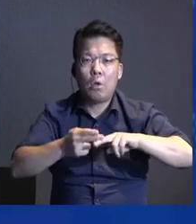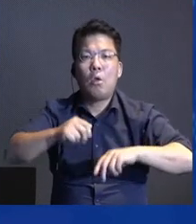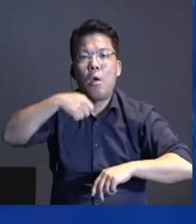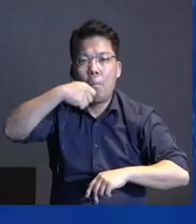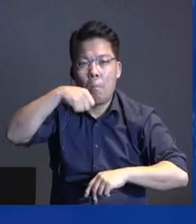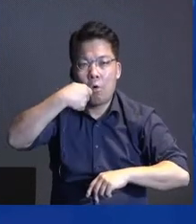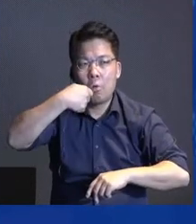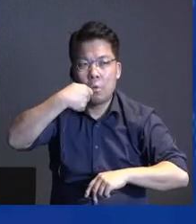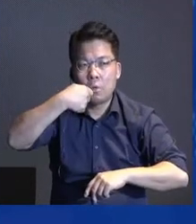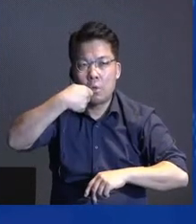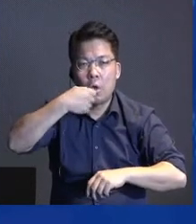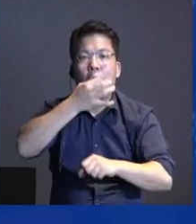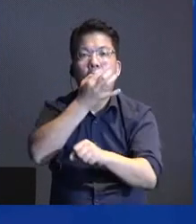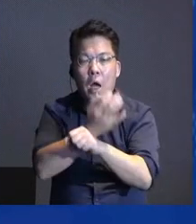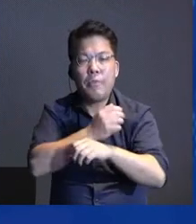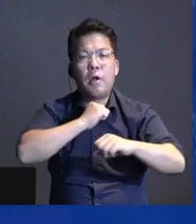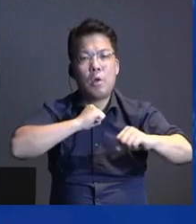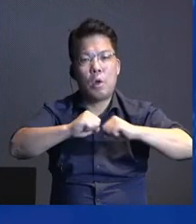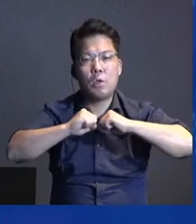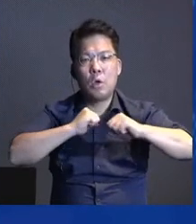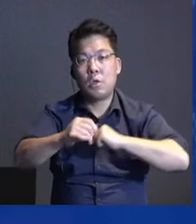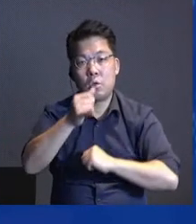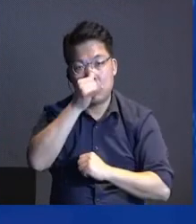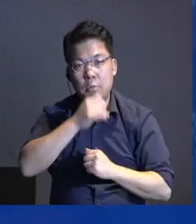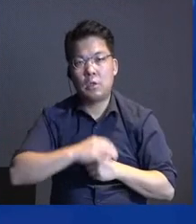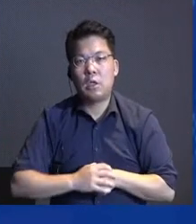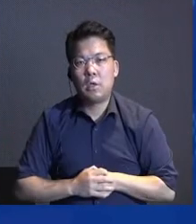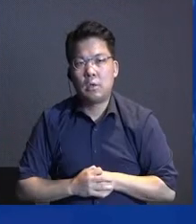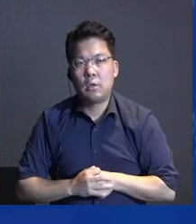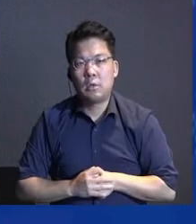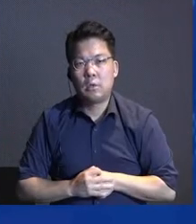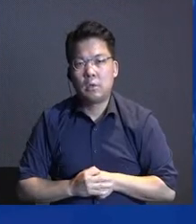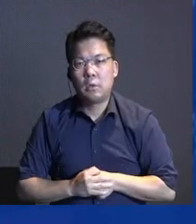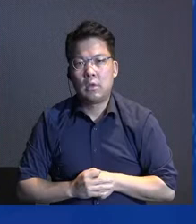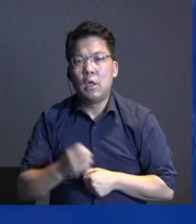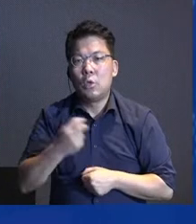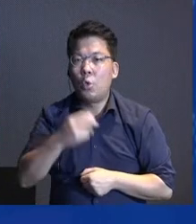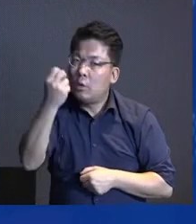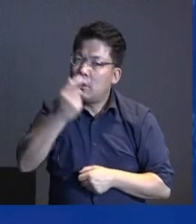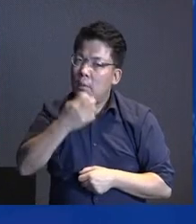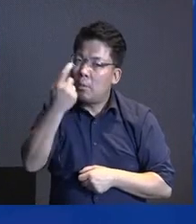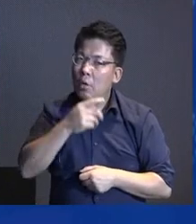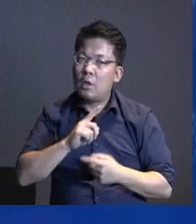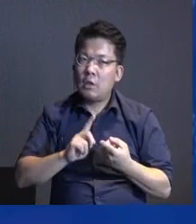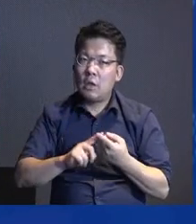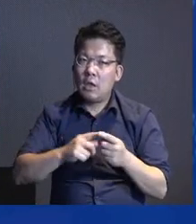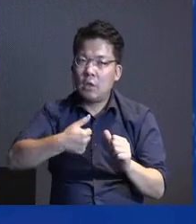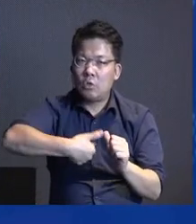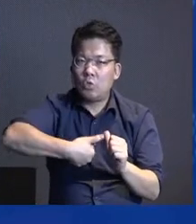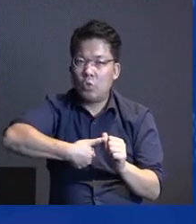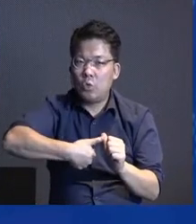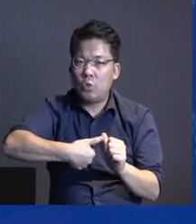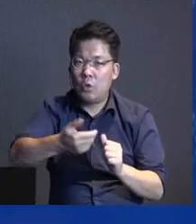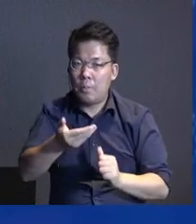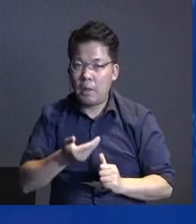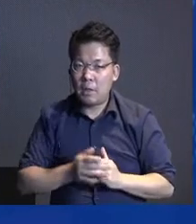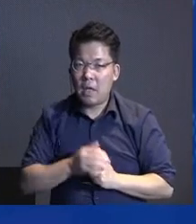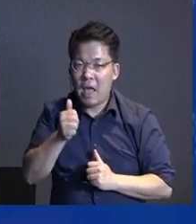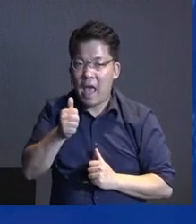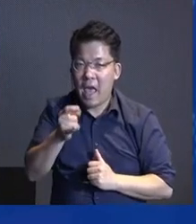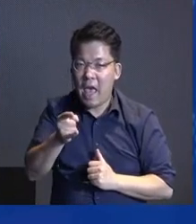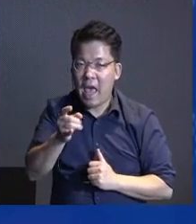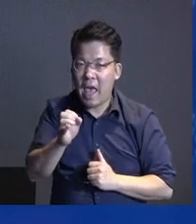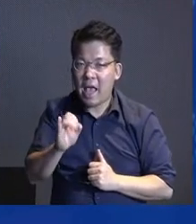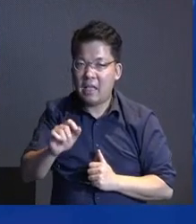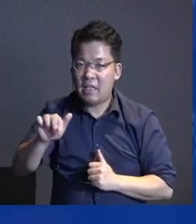And some voices from the groups. Ine, a participant in The Hague, said it feels good when you can do